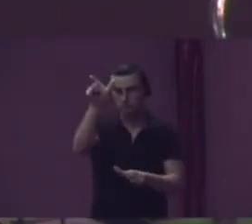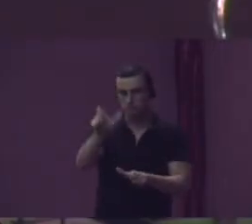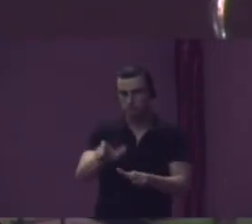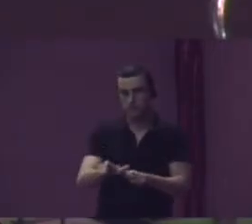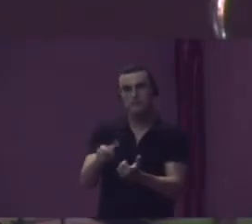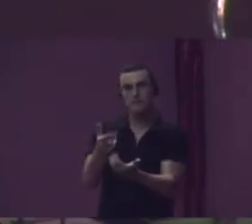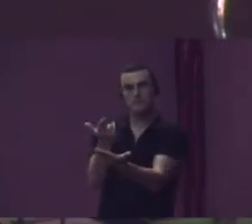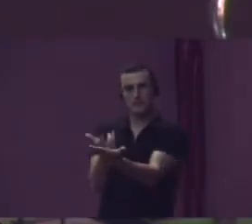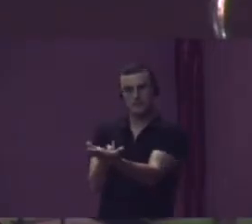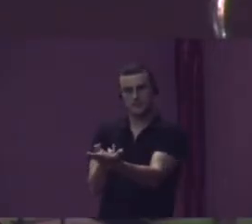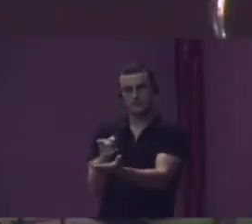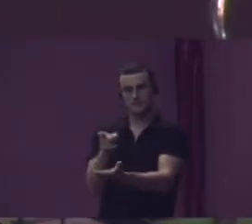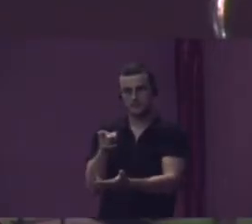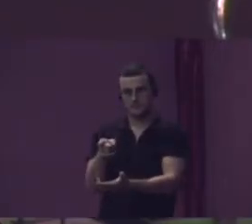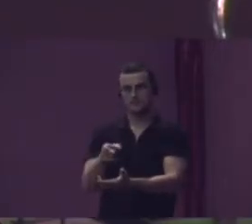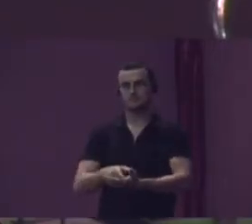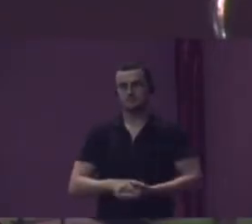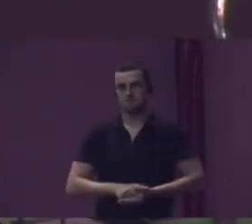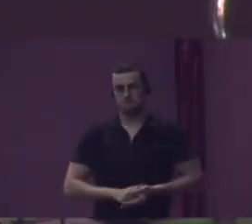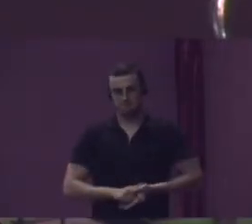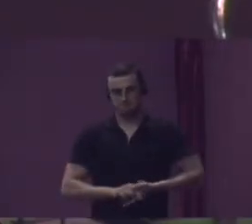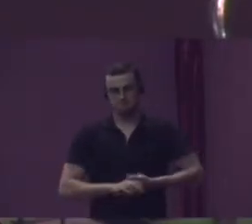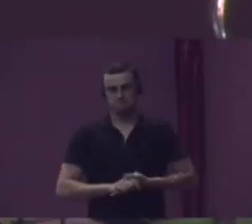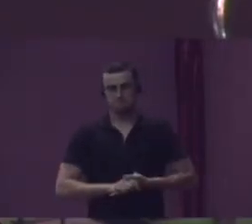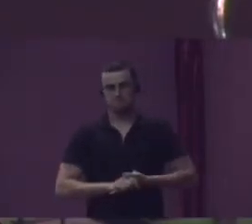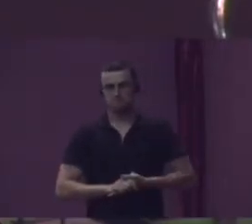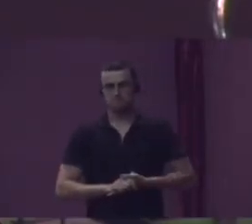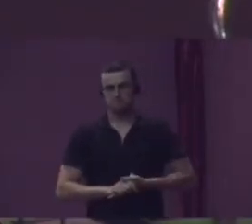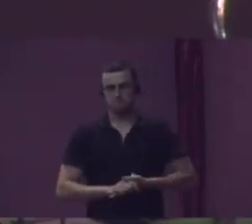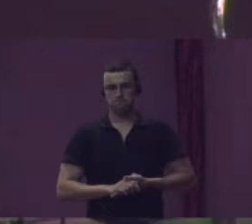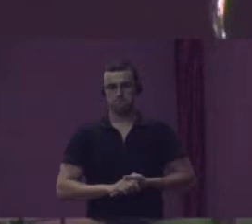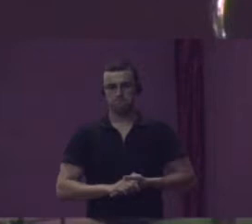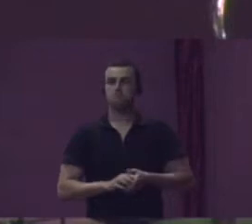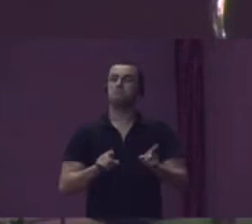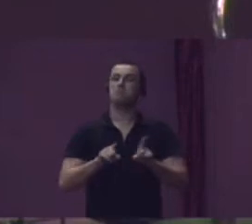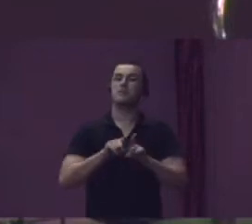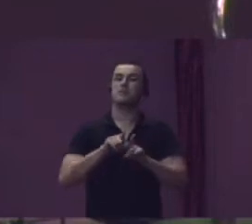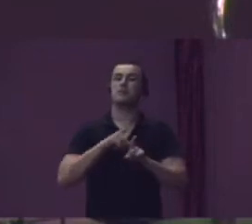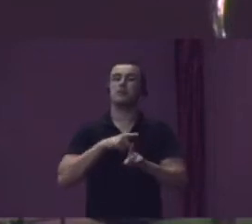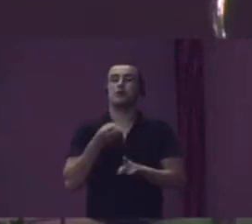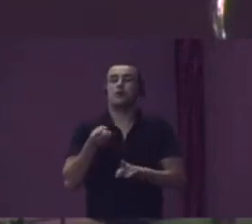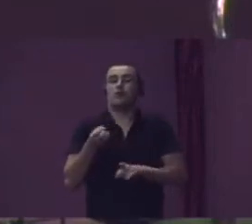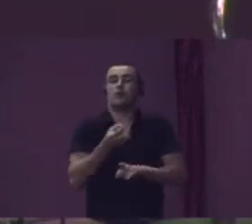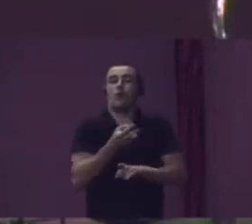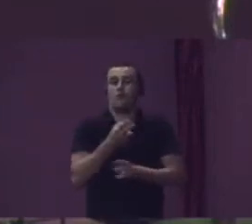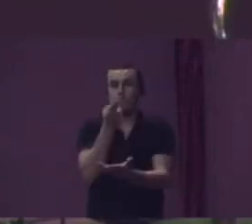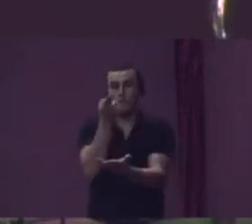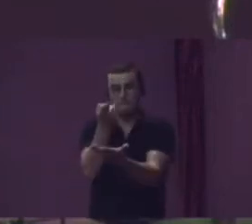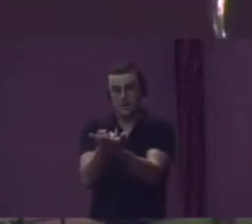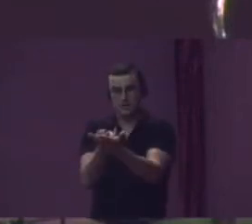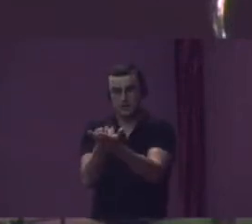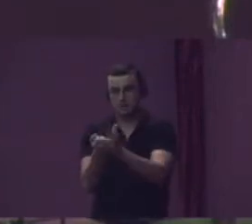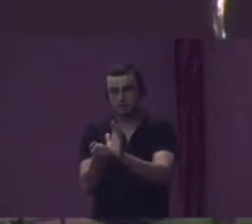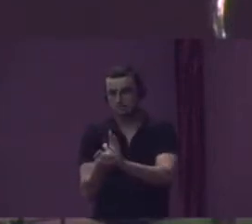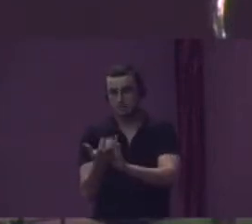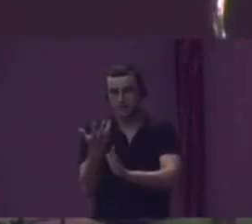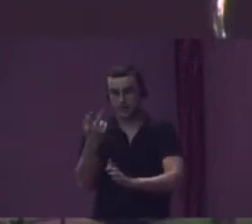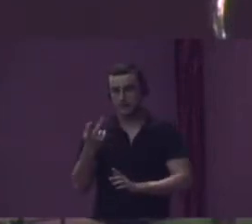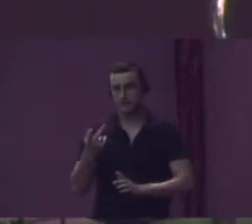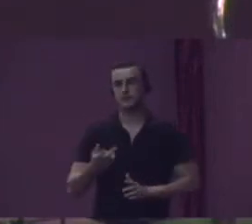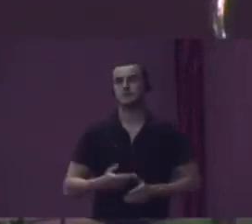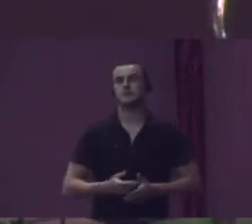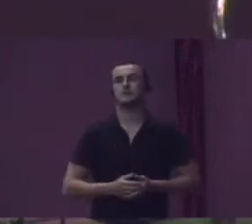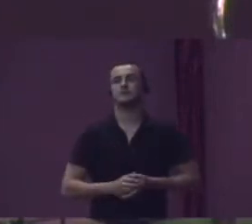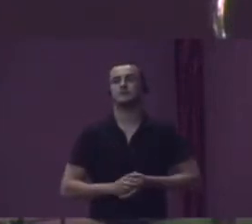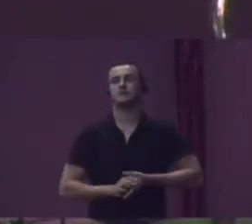body, and a new patient emerged, the previously inaccessible fetus. The establishment of perinatal medicine